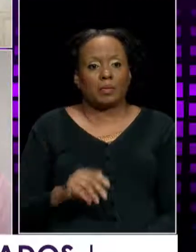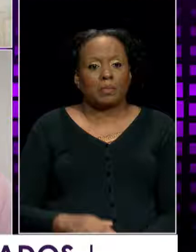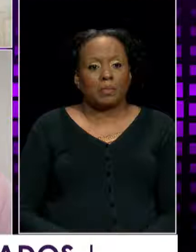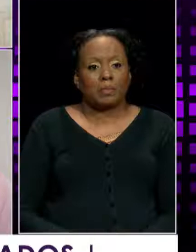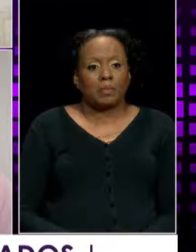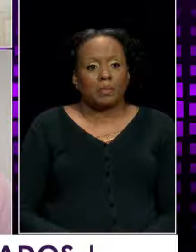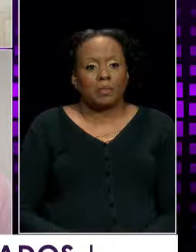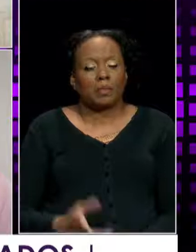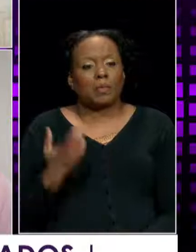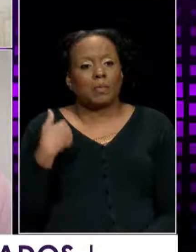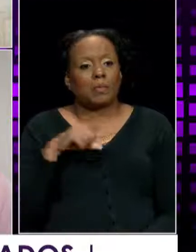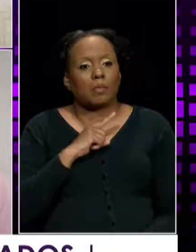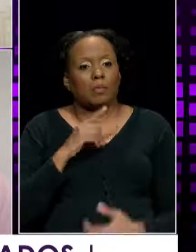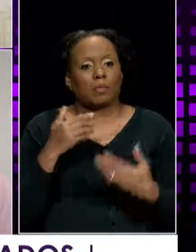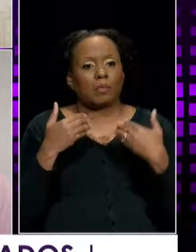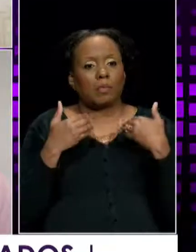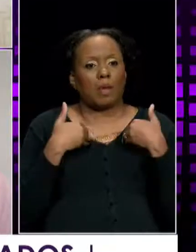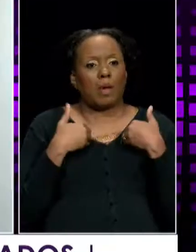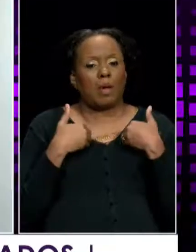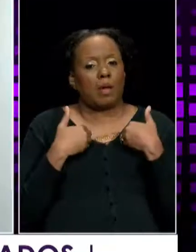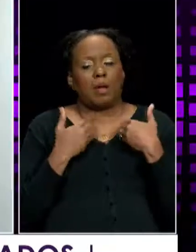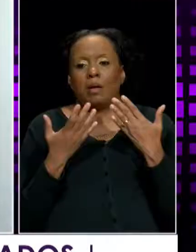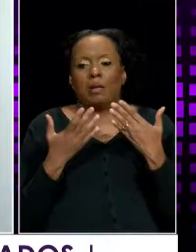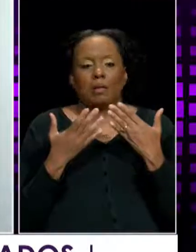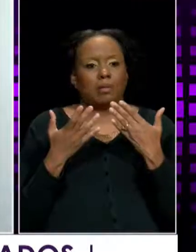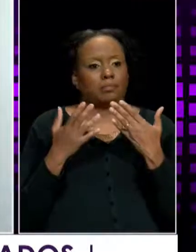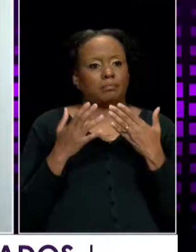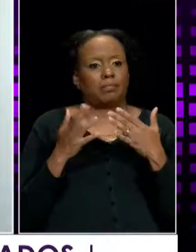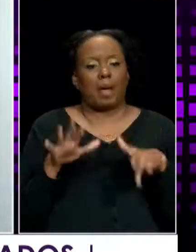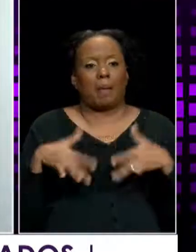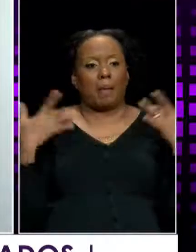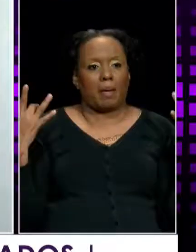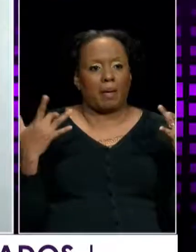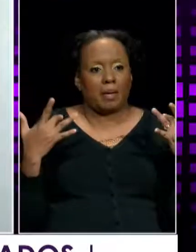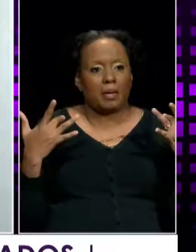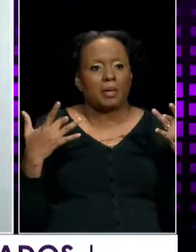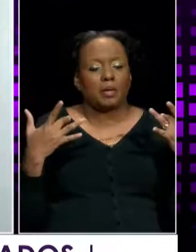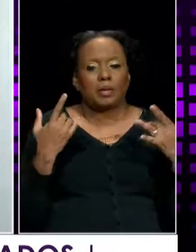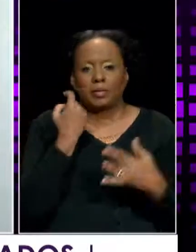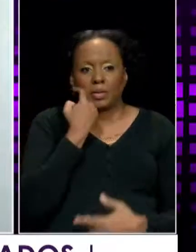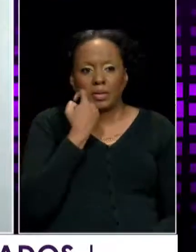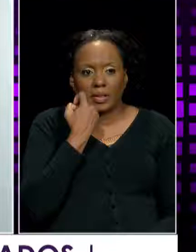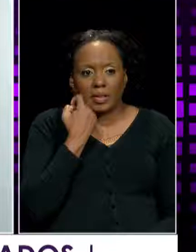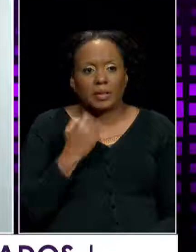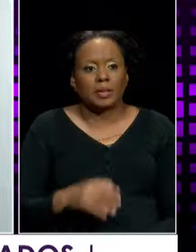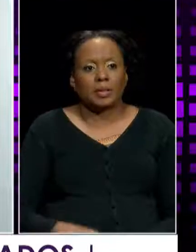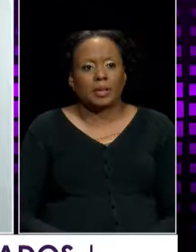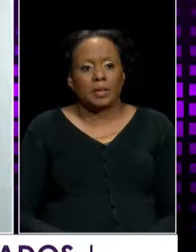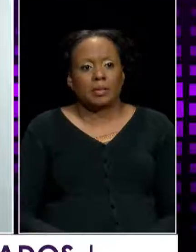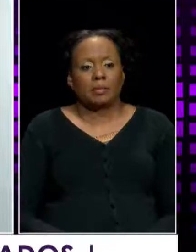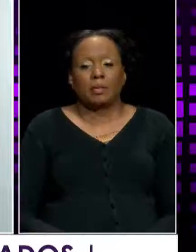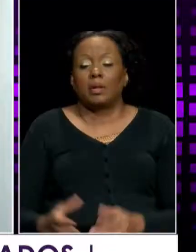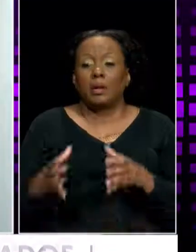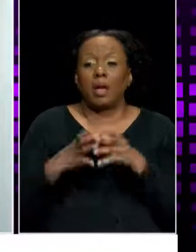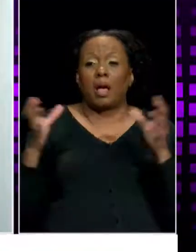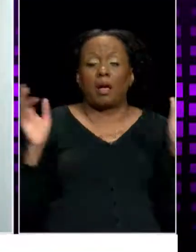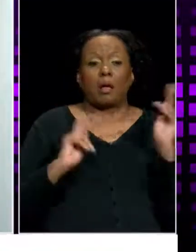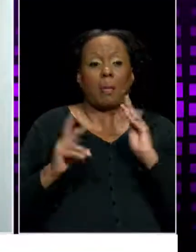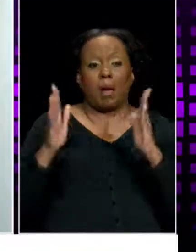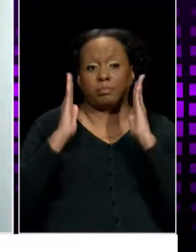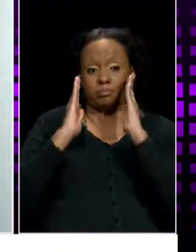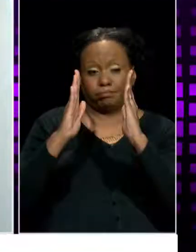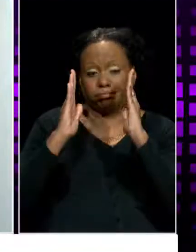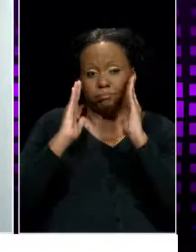movement that we had just a couple of months ago, I believe. And it got so much attention that it definitely deserved. And from